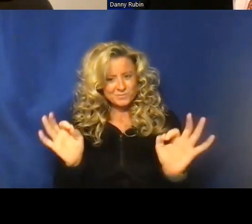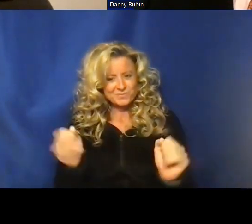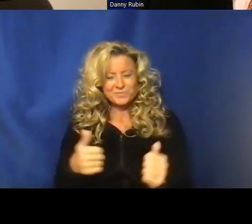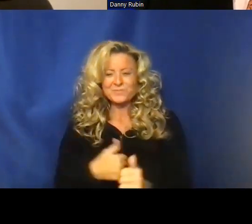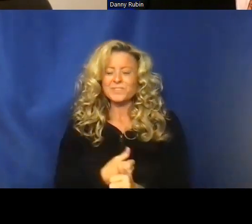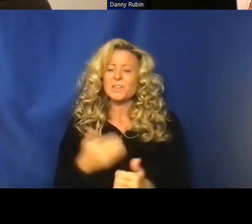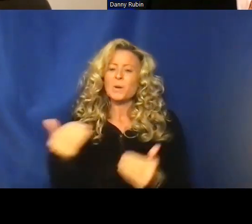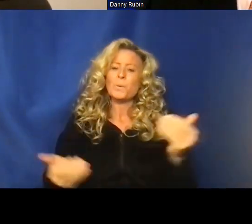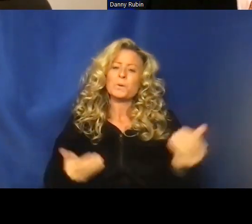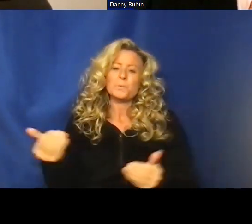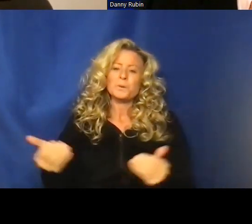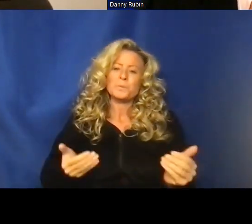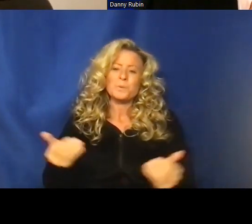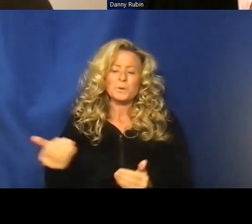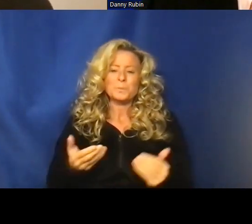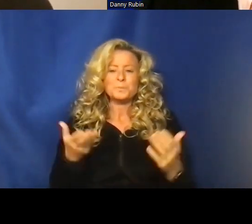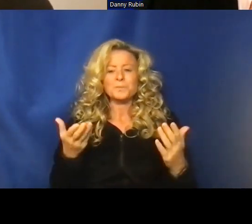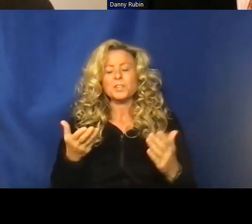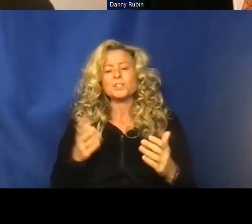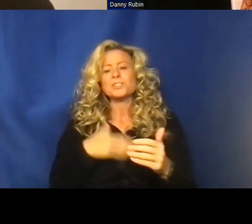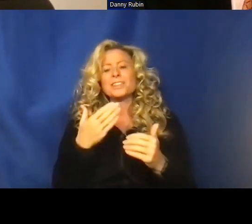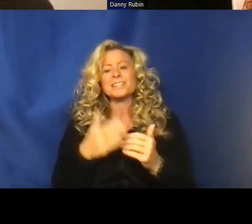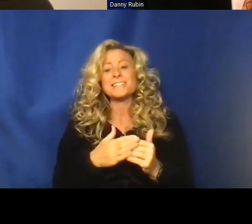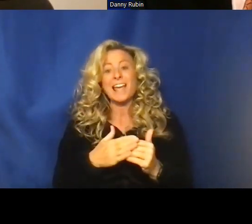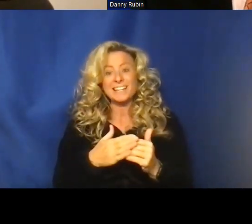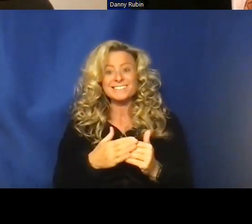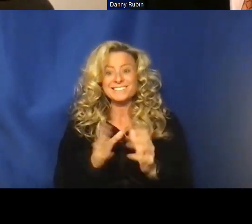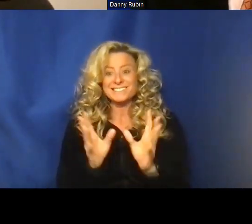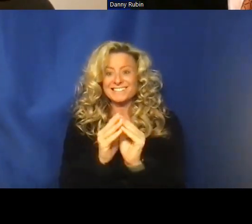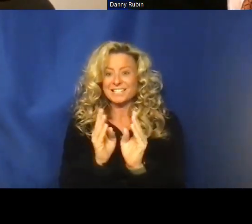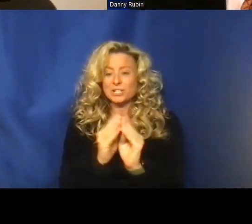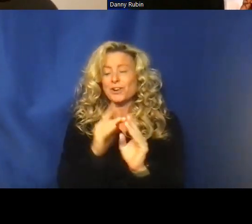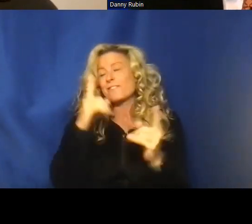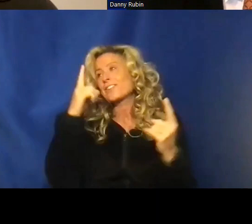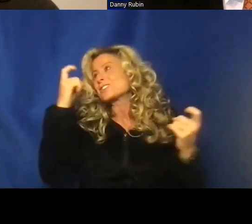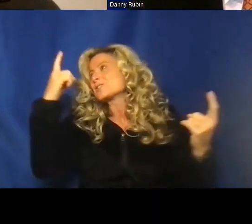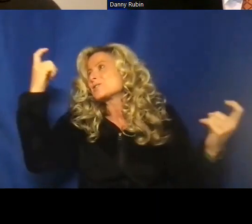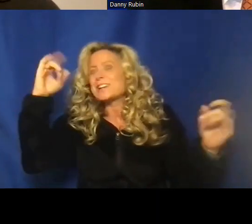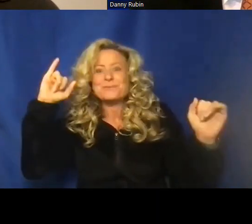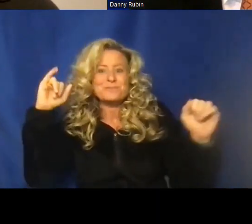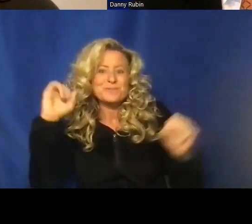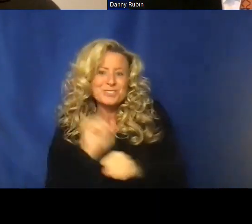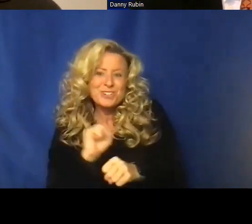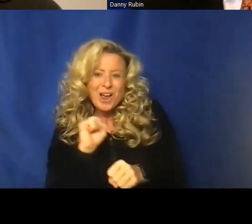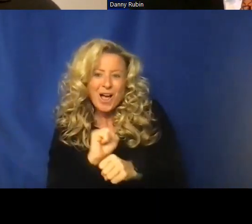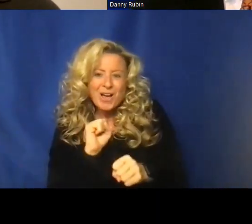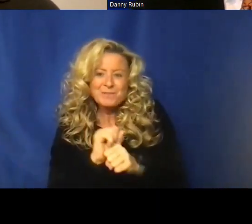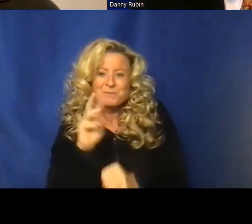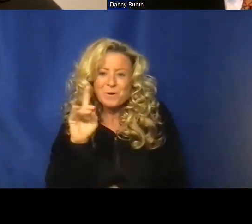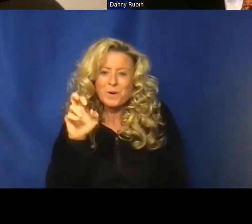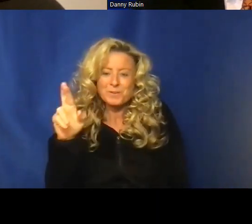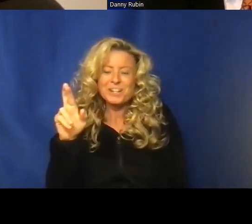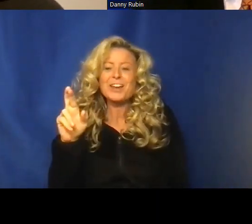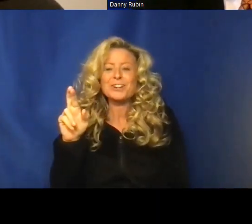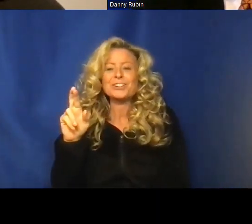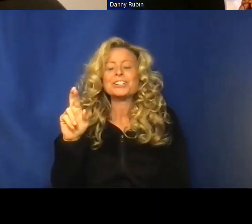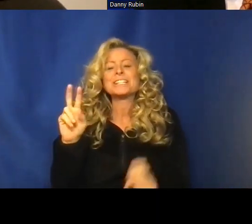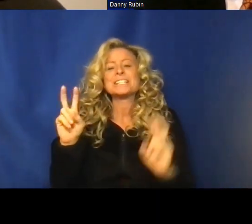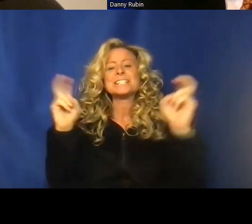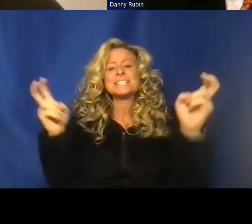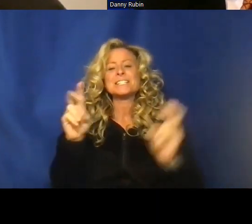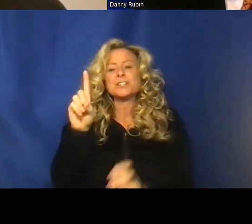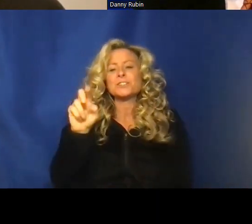Welcome in to our next installment of our Dream Job webinar series. I'm Danny Rubin, the founder